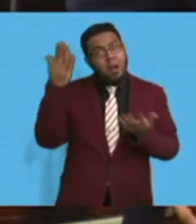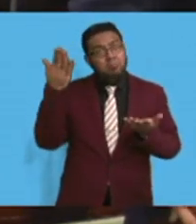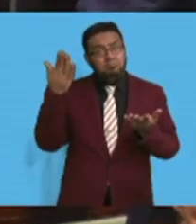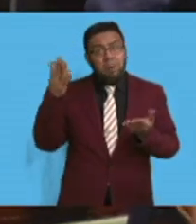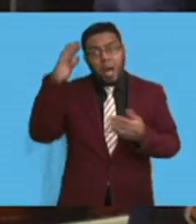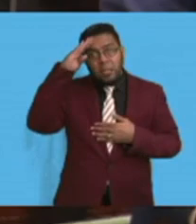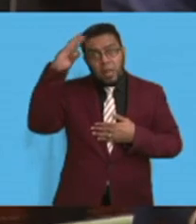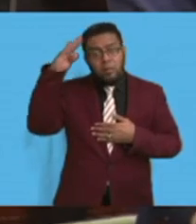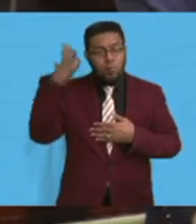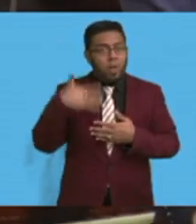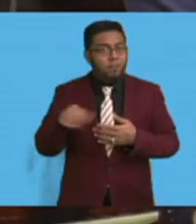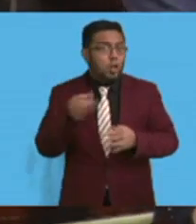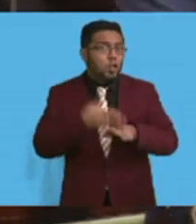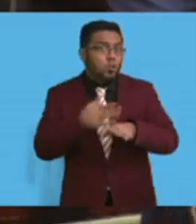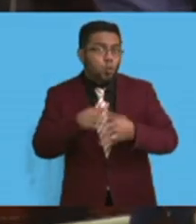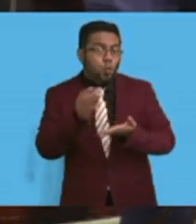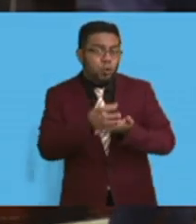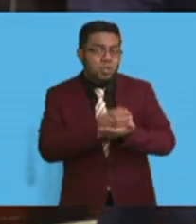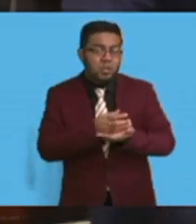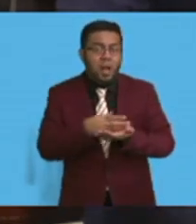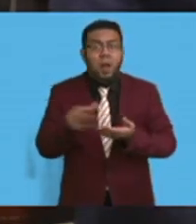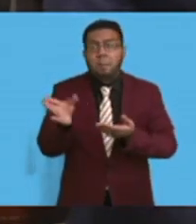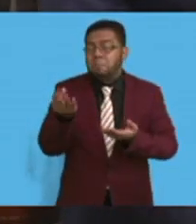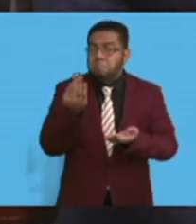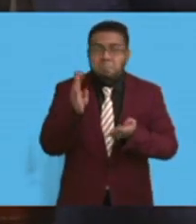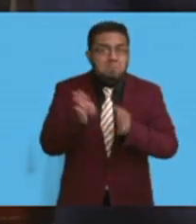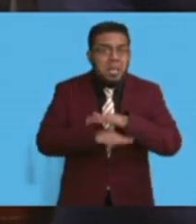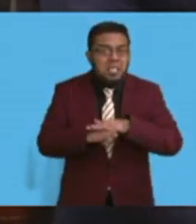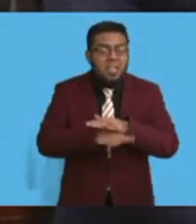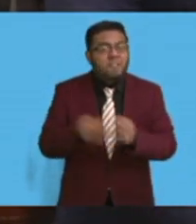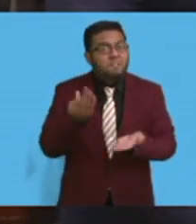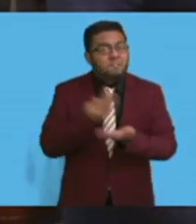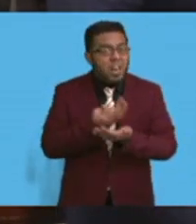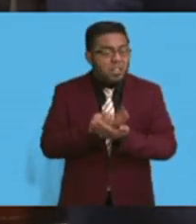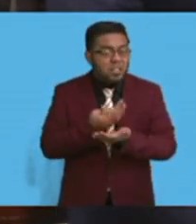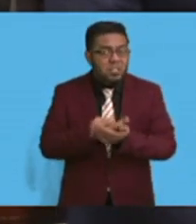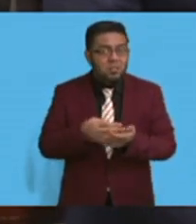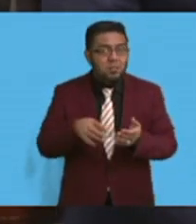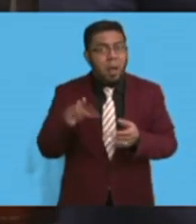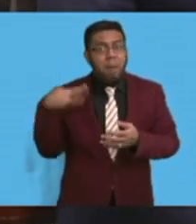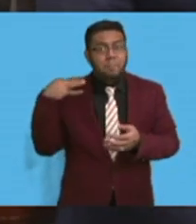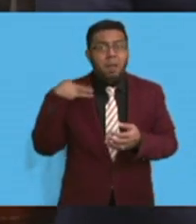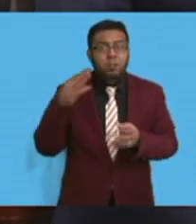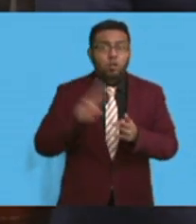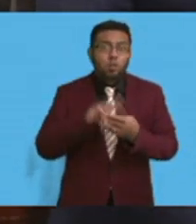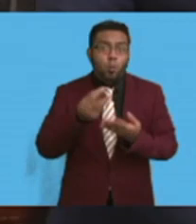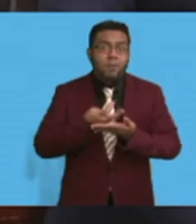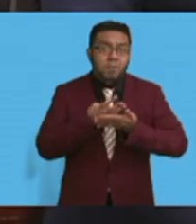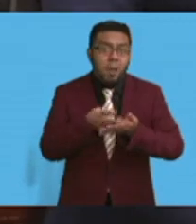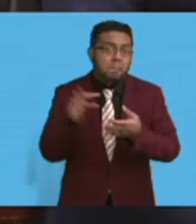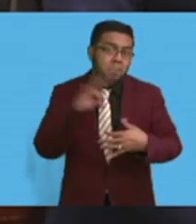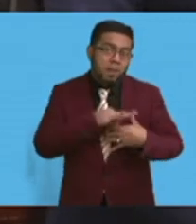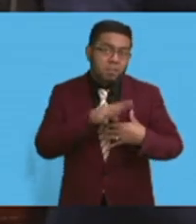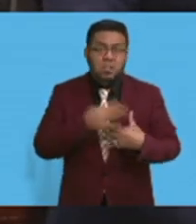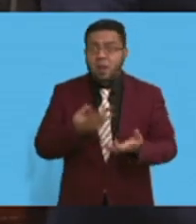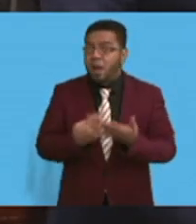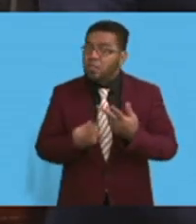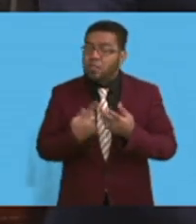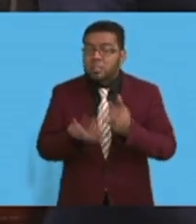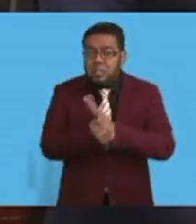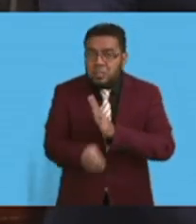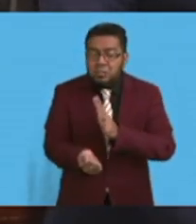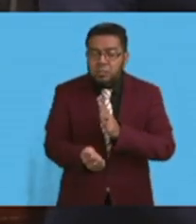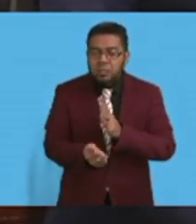own businesses. For example, how to manage basic finances, file tax returns, apply for social welfare benefits and other skills, critical